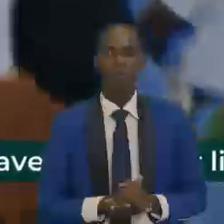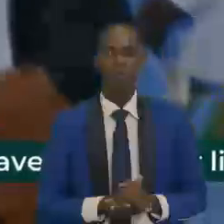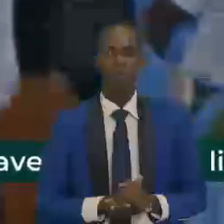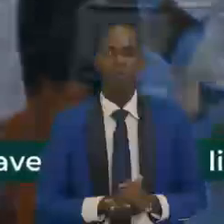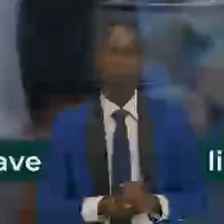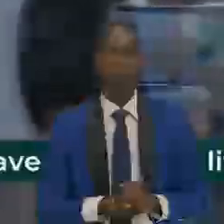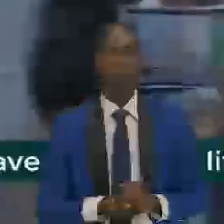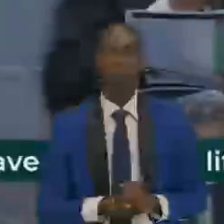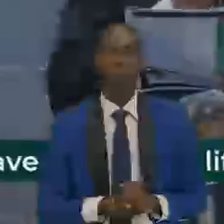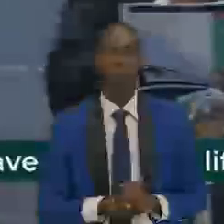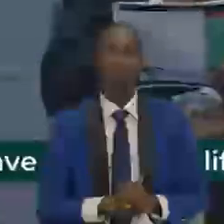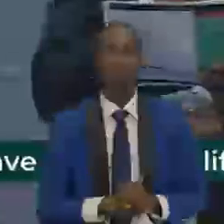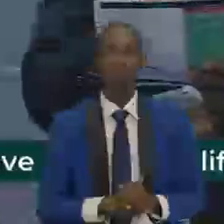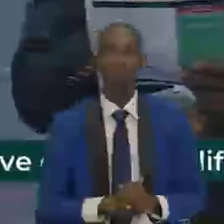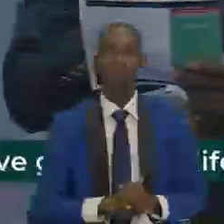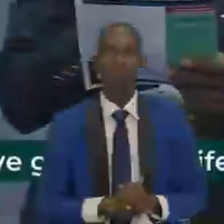Oh.